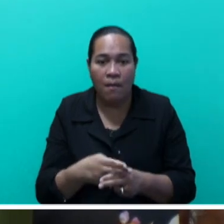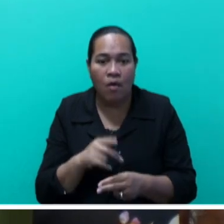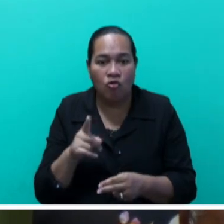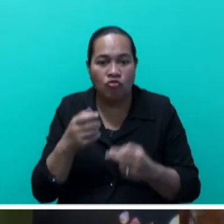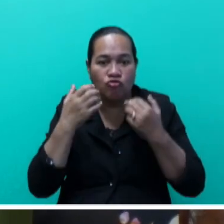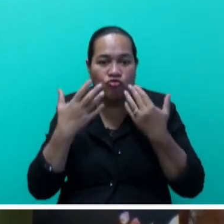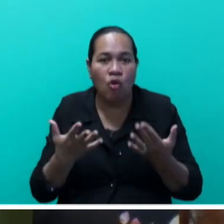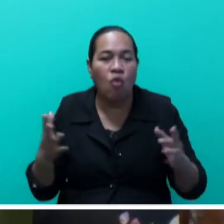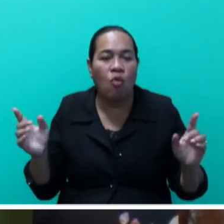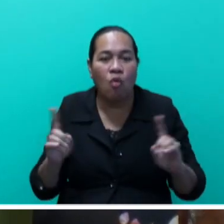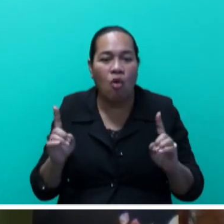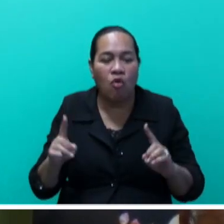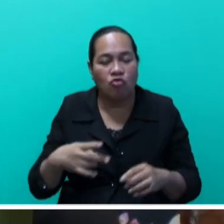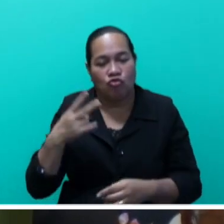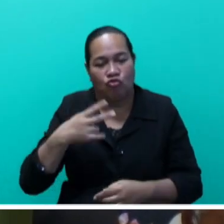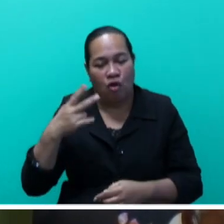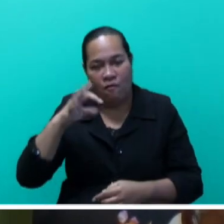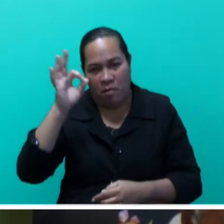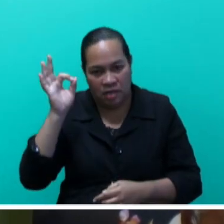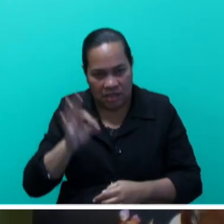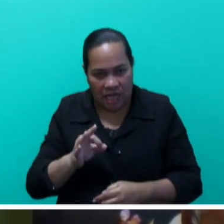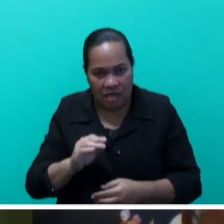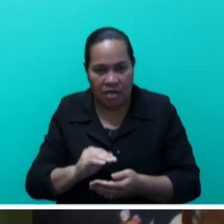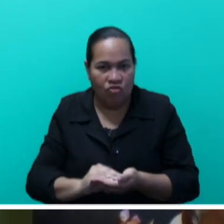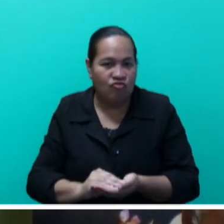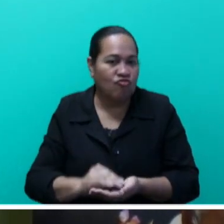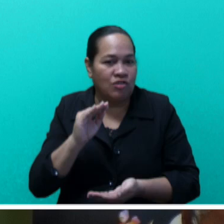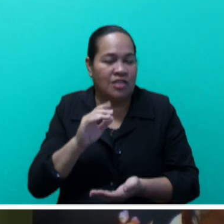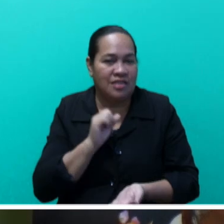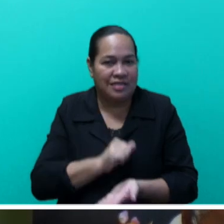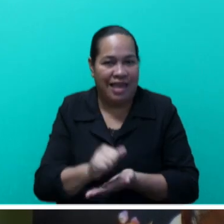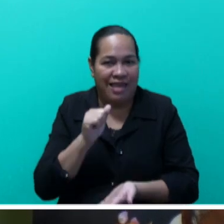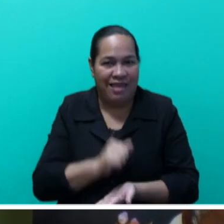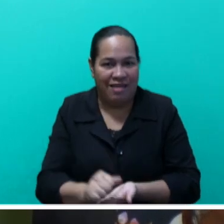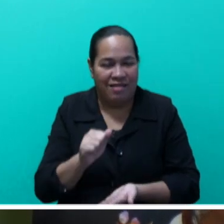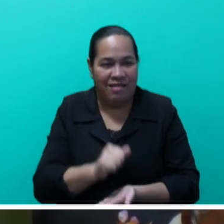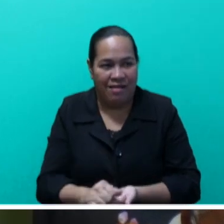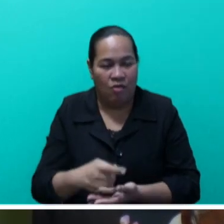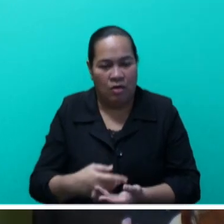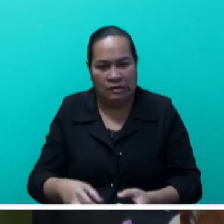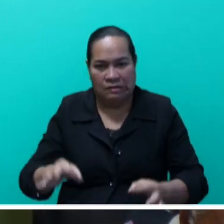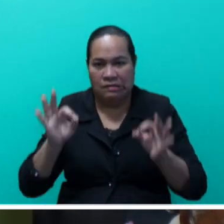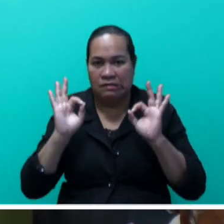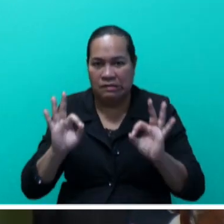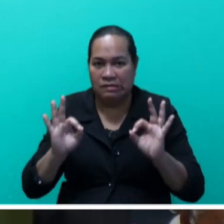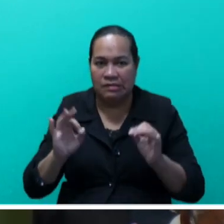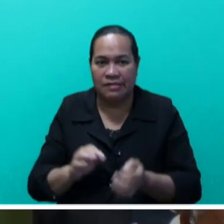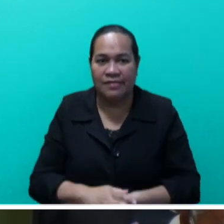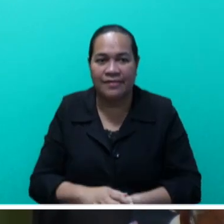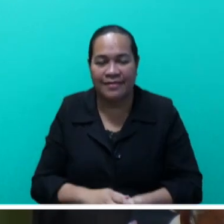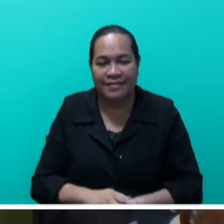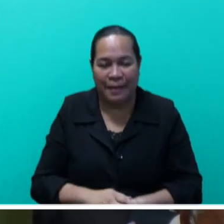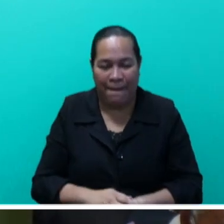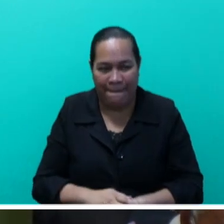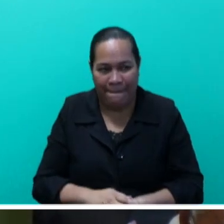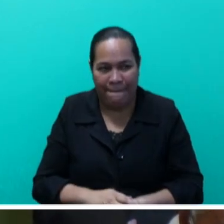a 12% increase in sales, which is great. And it's,